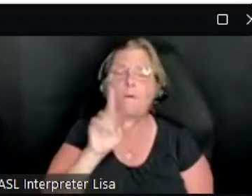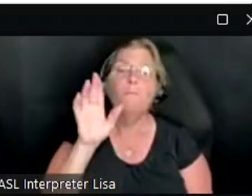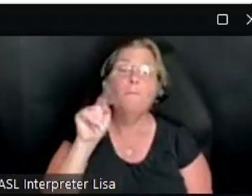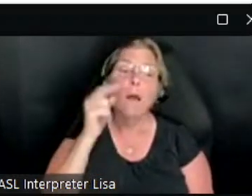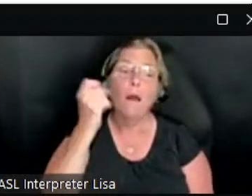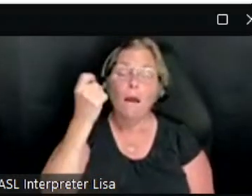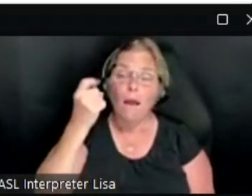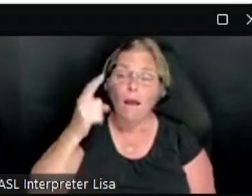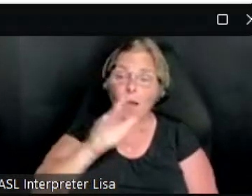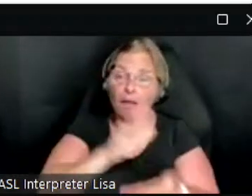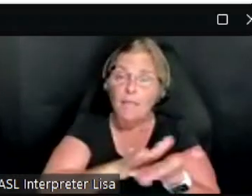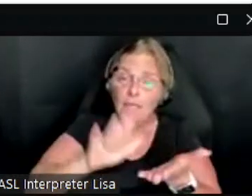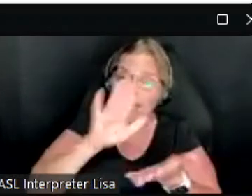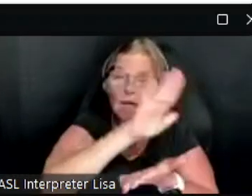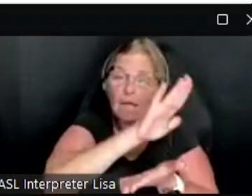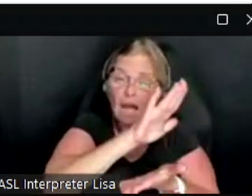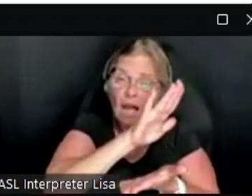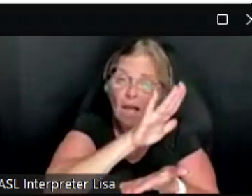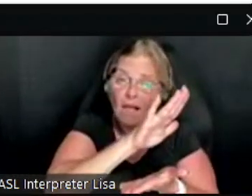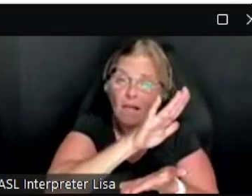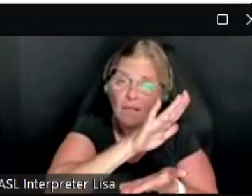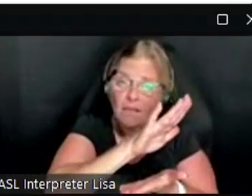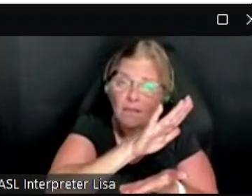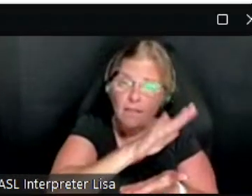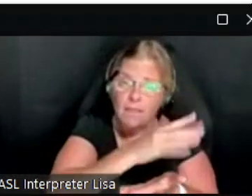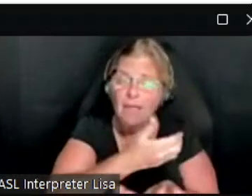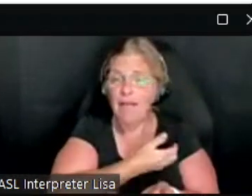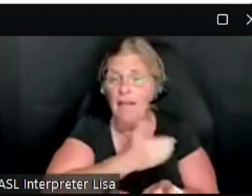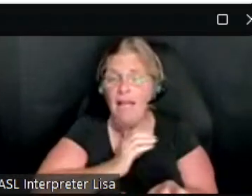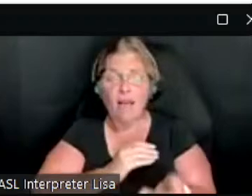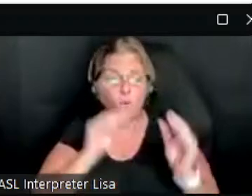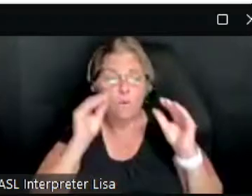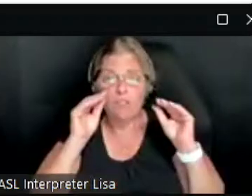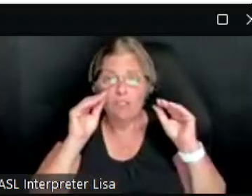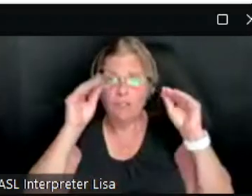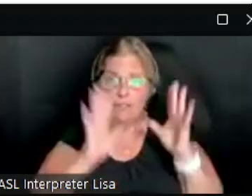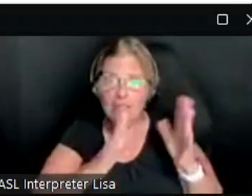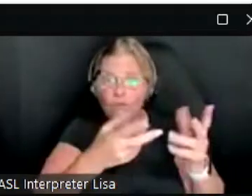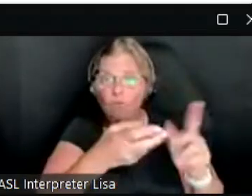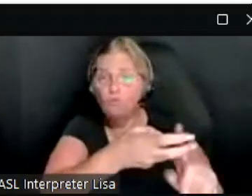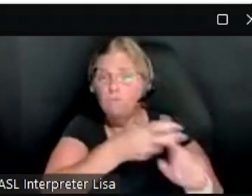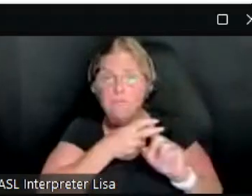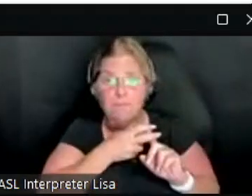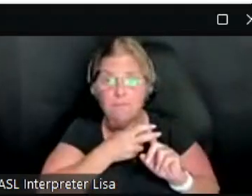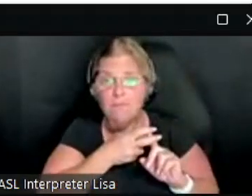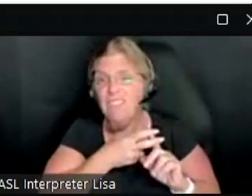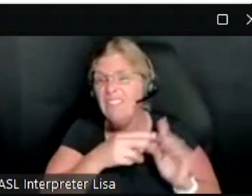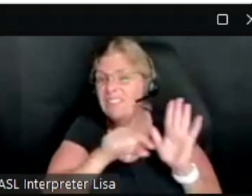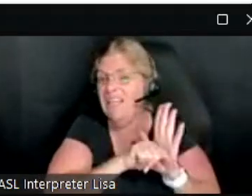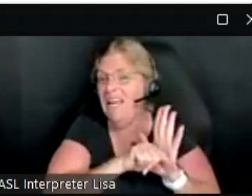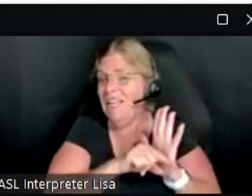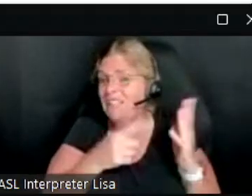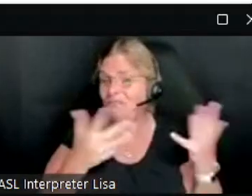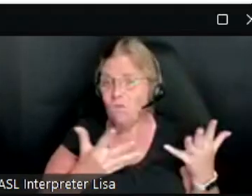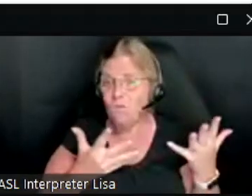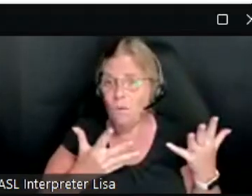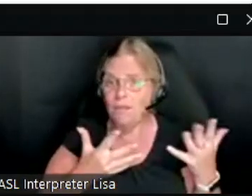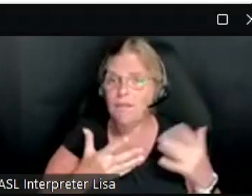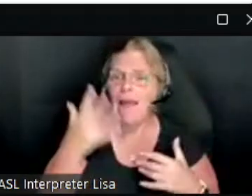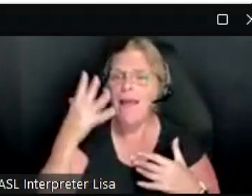higher education and our teaching pool is that we hire a lot of teachers from out of